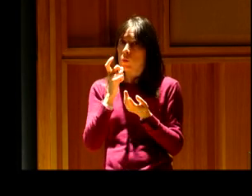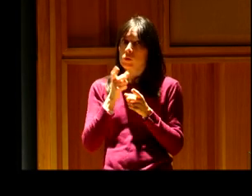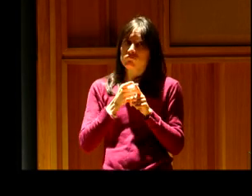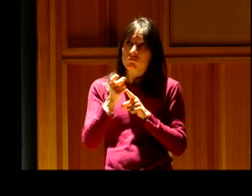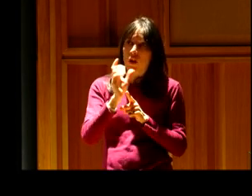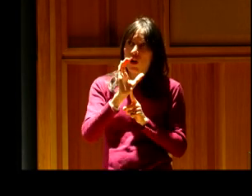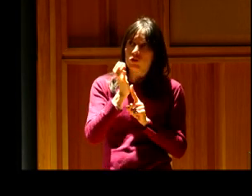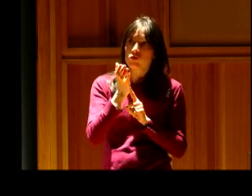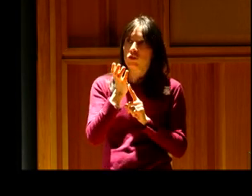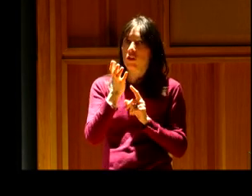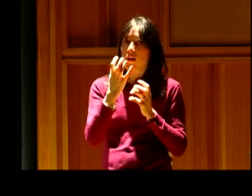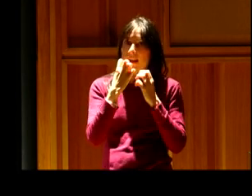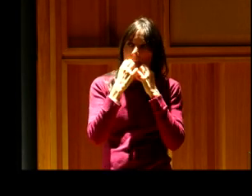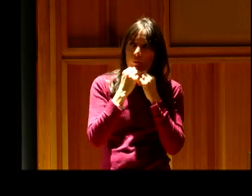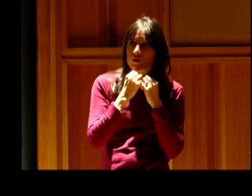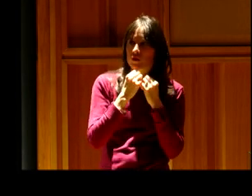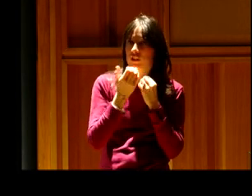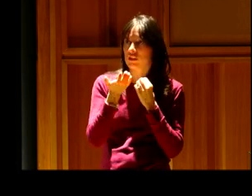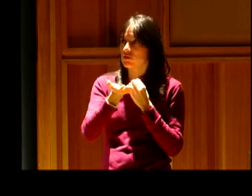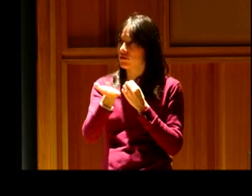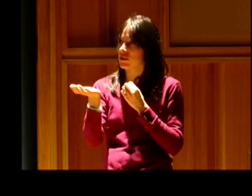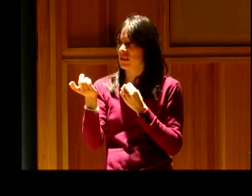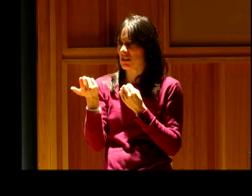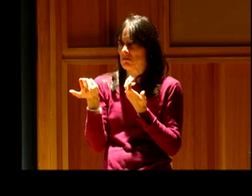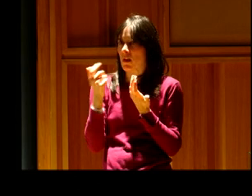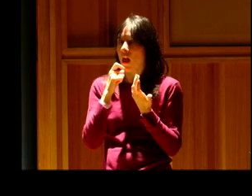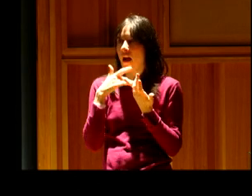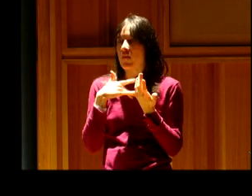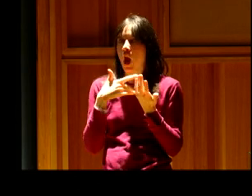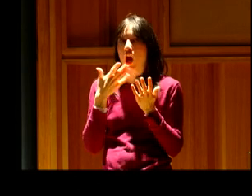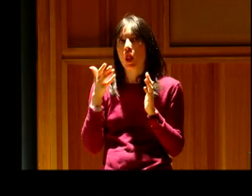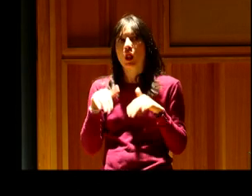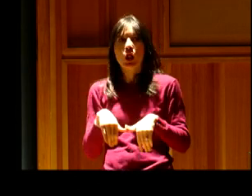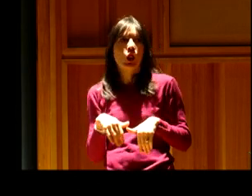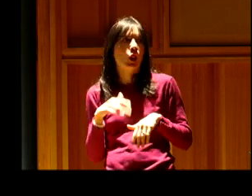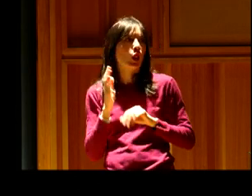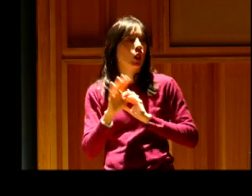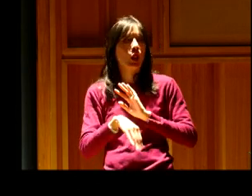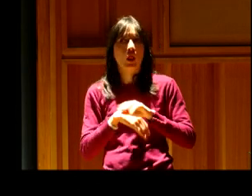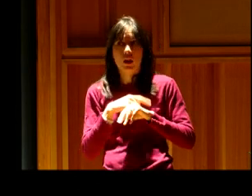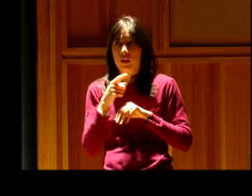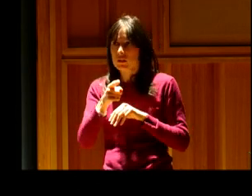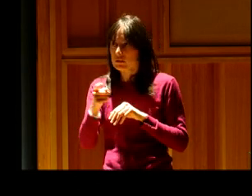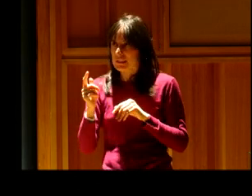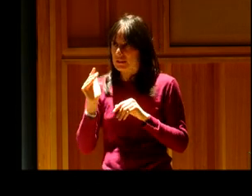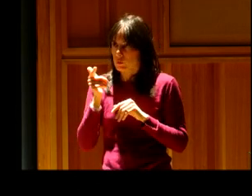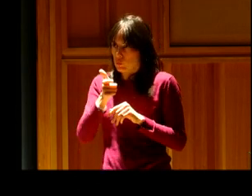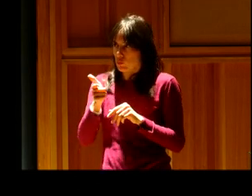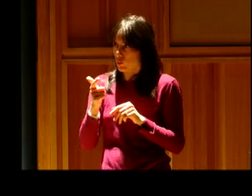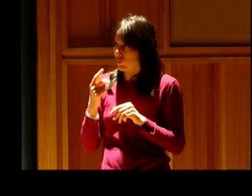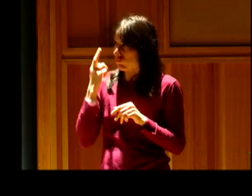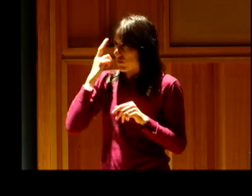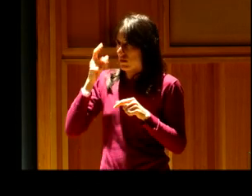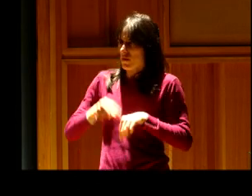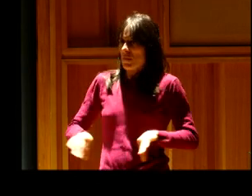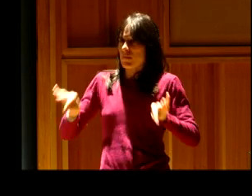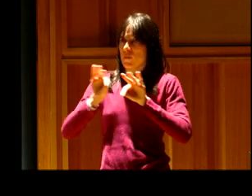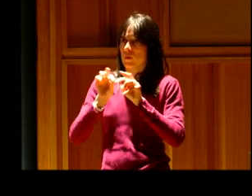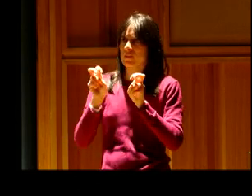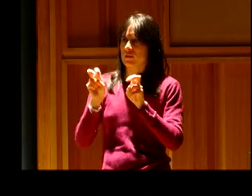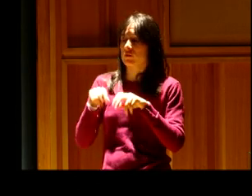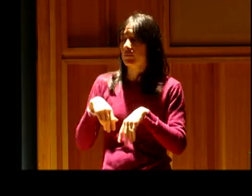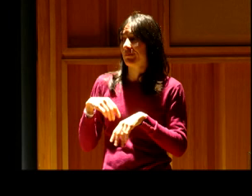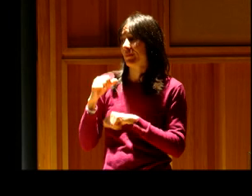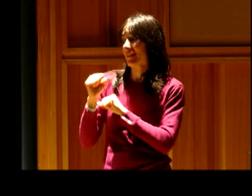apathetic. I'm glad to see that there's a sense of urgency here. We've seen that since